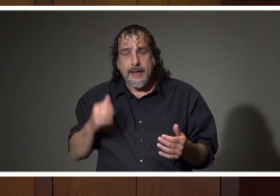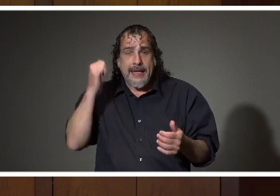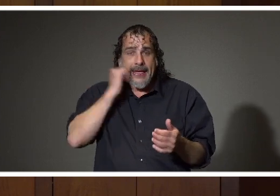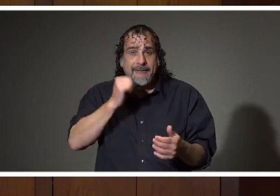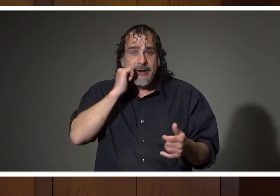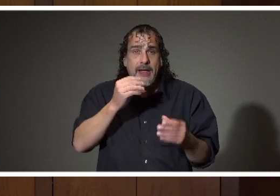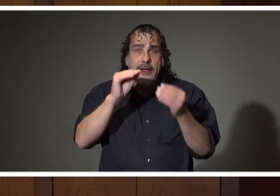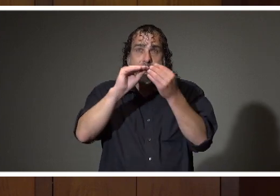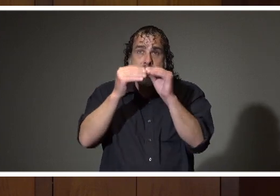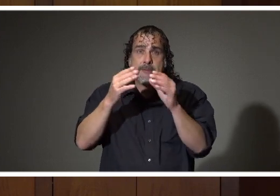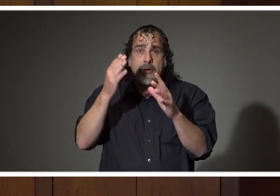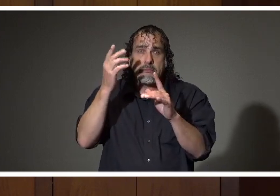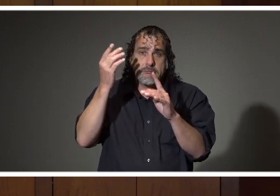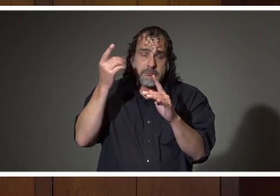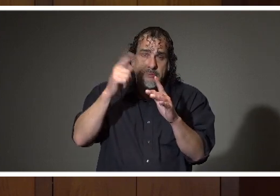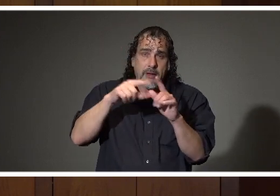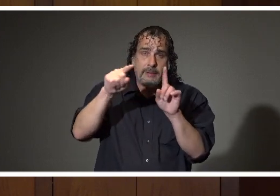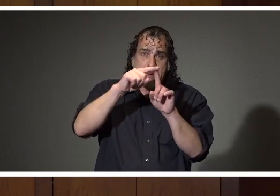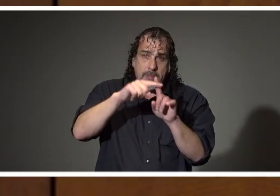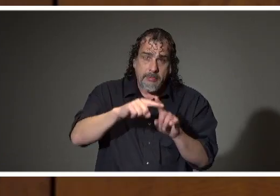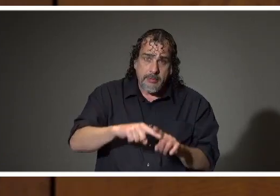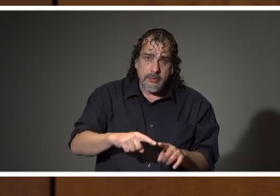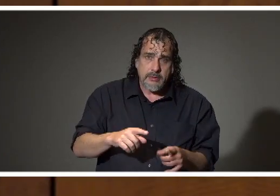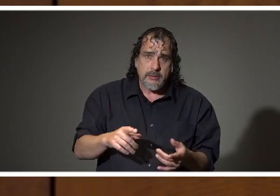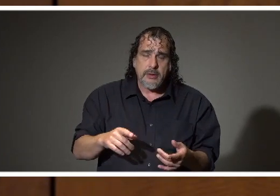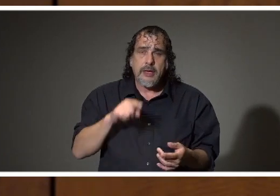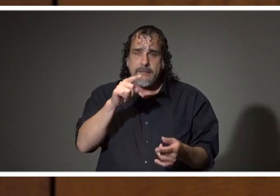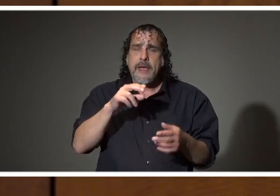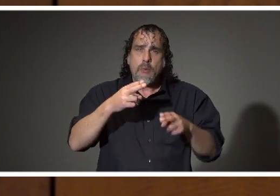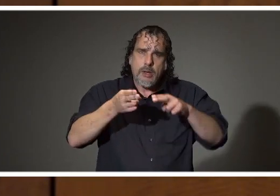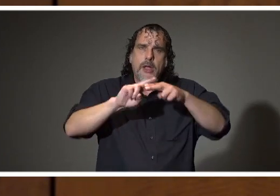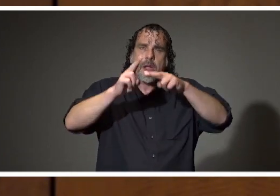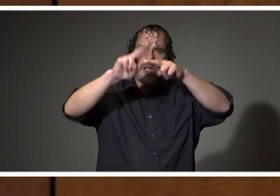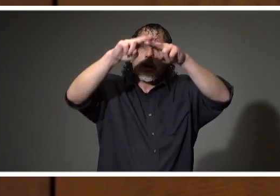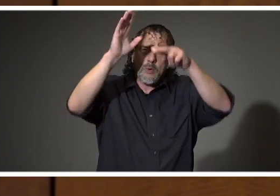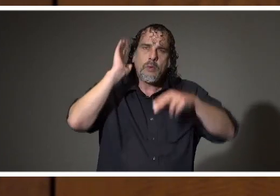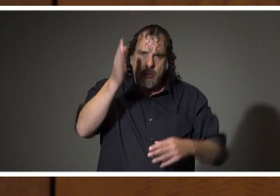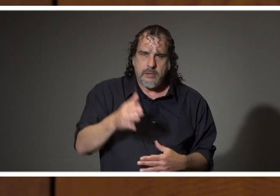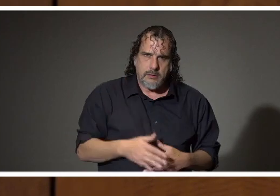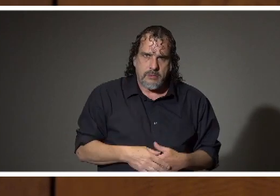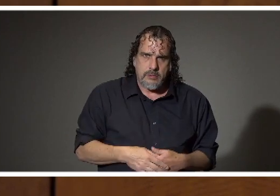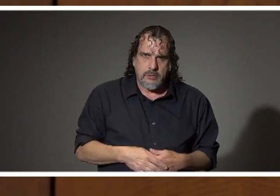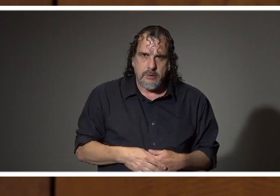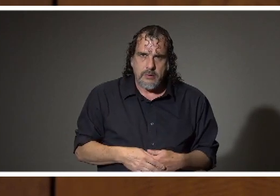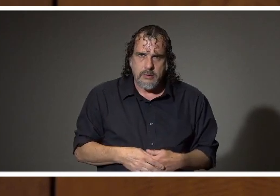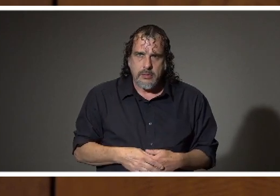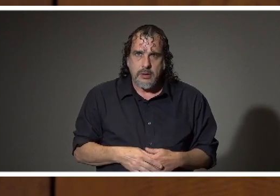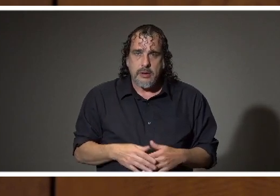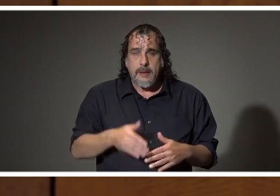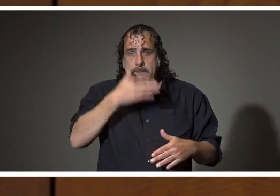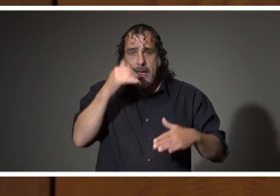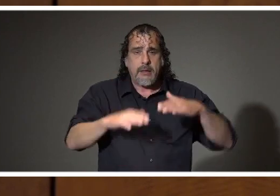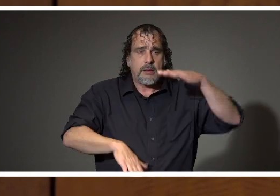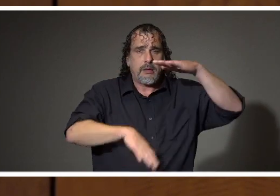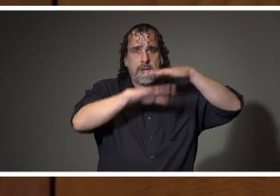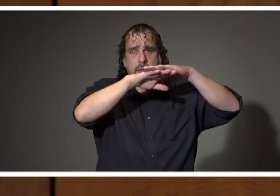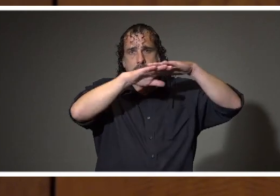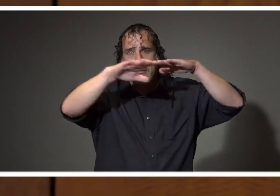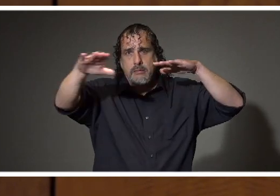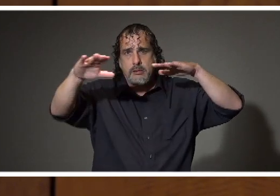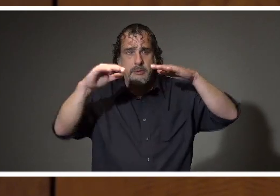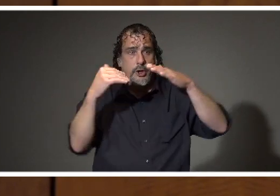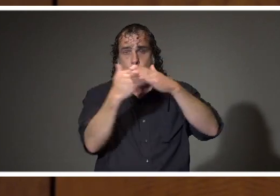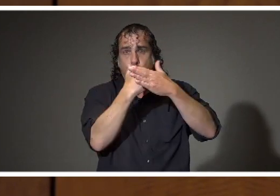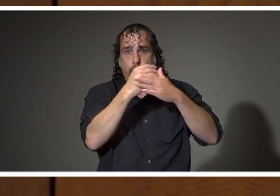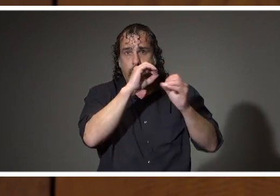in Mississippi, by definition, are going to go up. Best case scenario is they go flat, which means we have no more new cases,